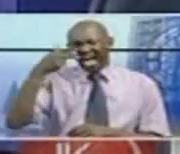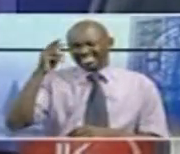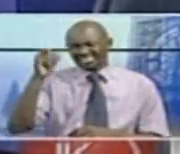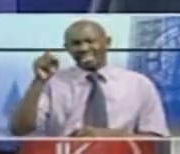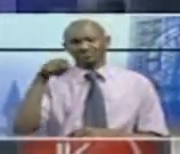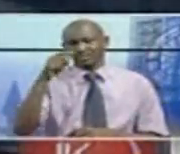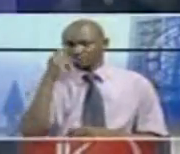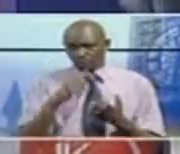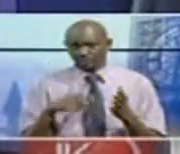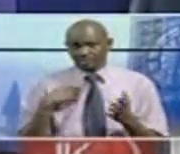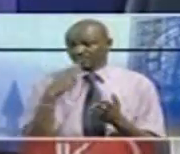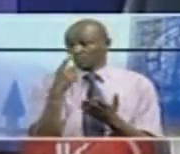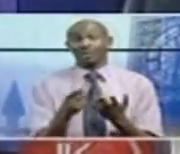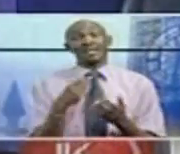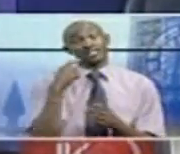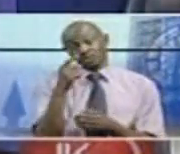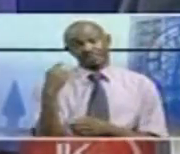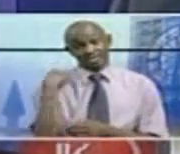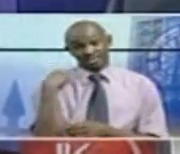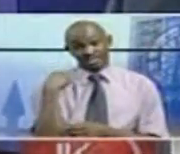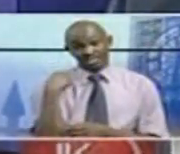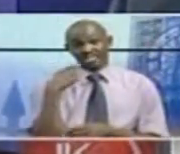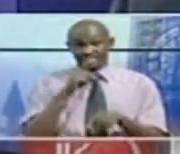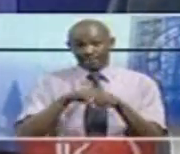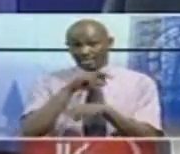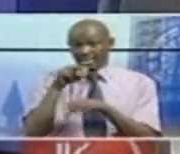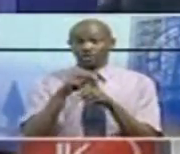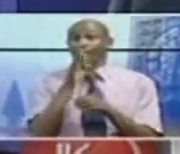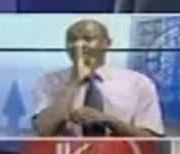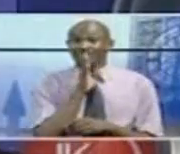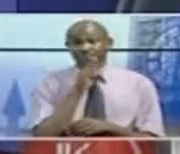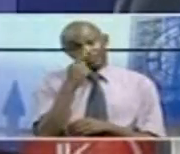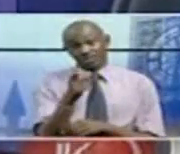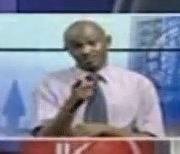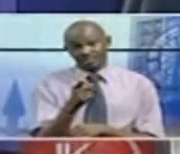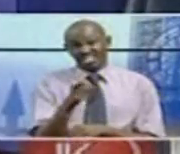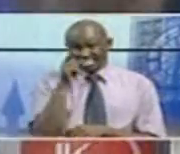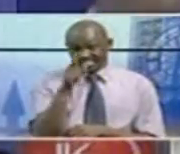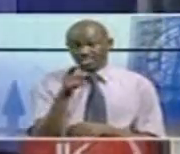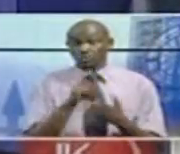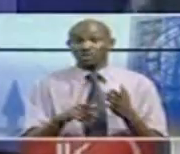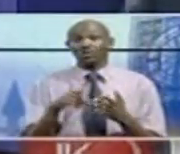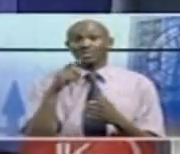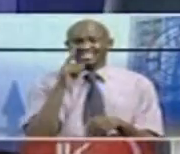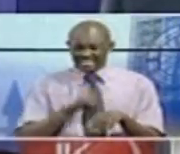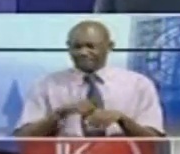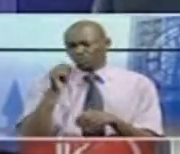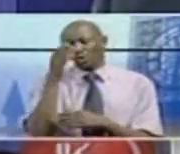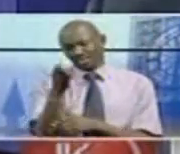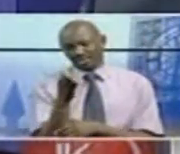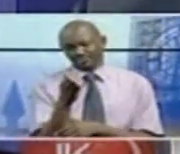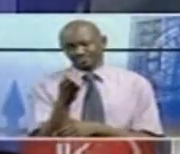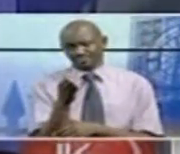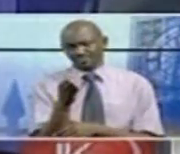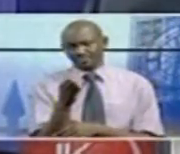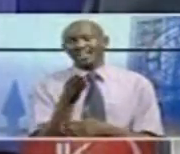signed himself out of a job. I told him the other, reminded him during the national prayer breakfast. I told him, this is what you do. But you, once you got there,